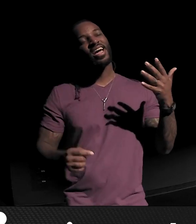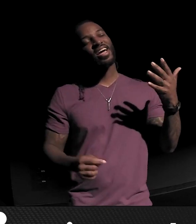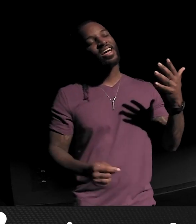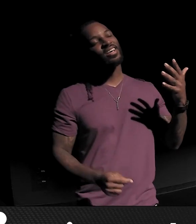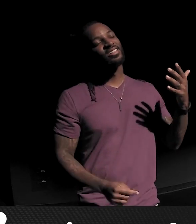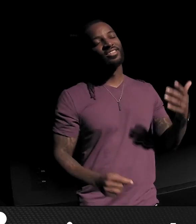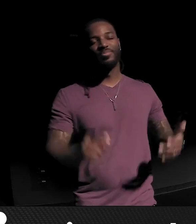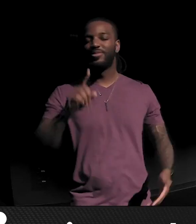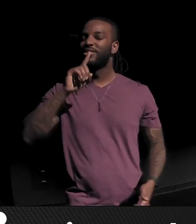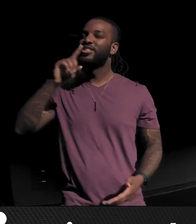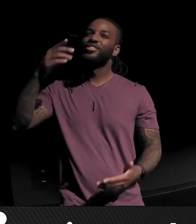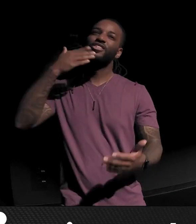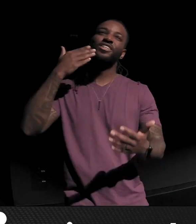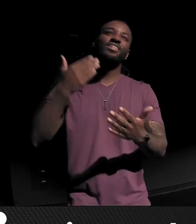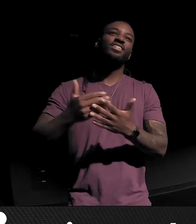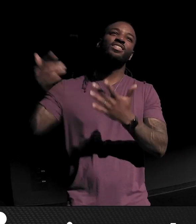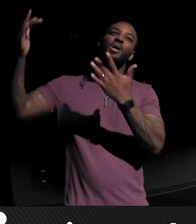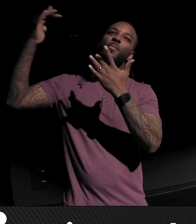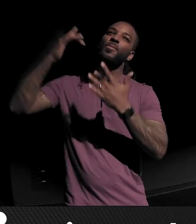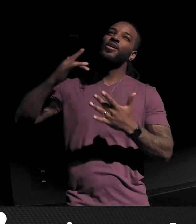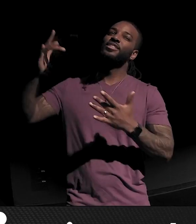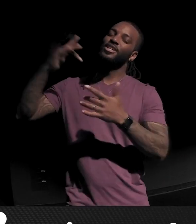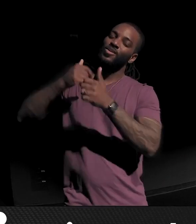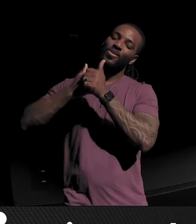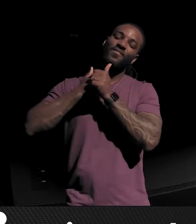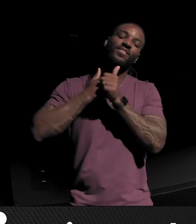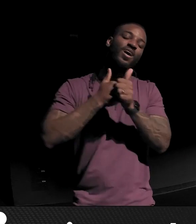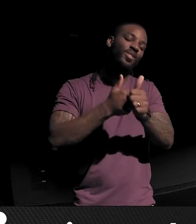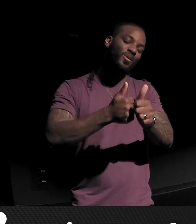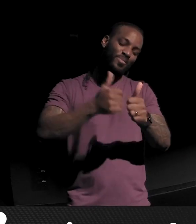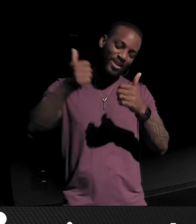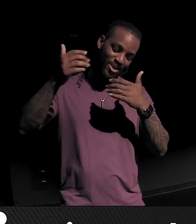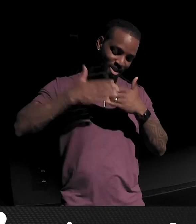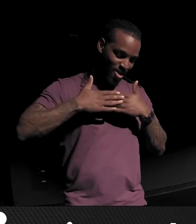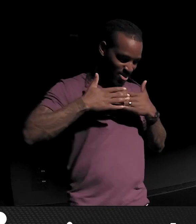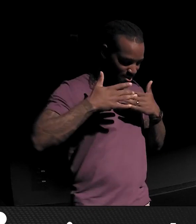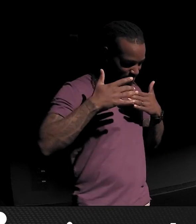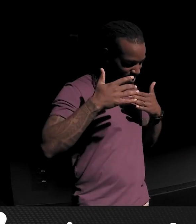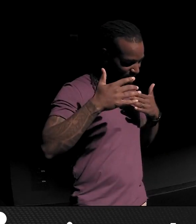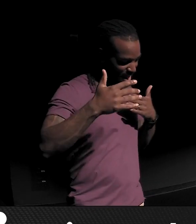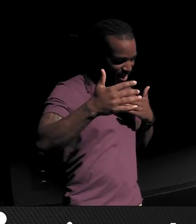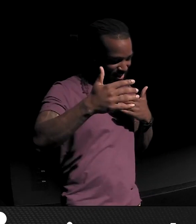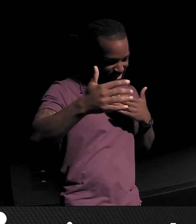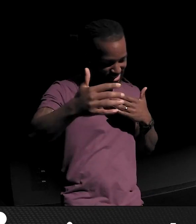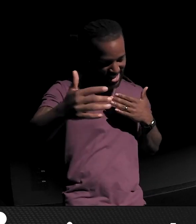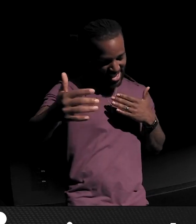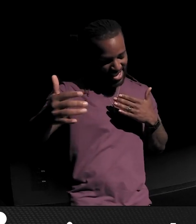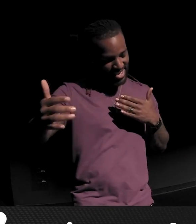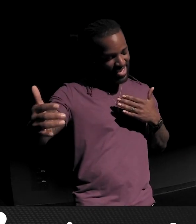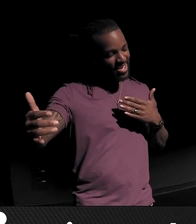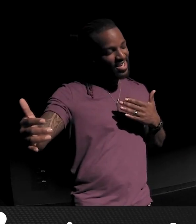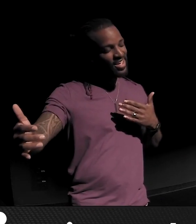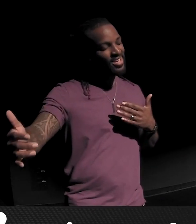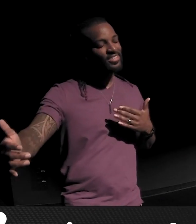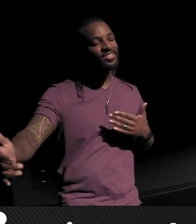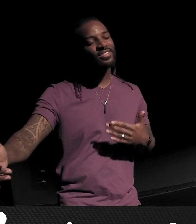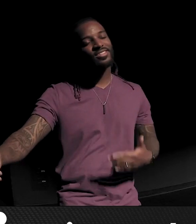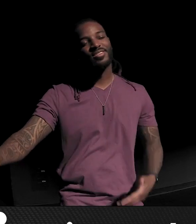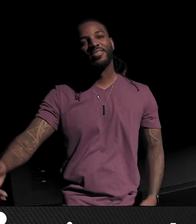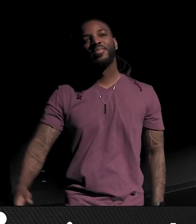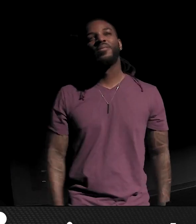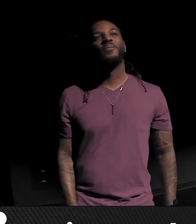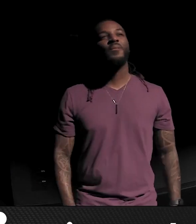everything, surely goodness and mercy will follow me all of my days.